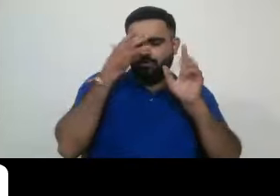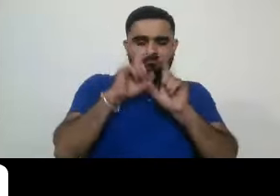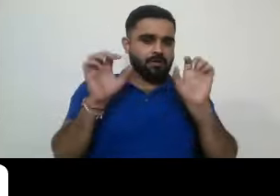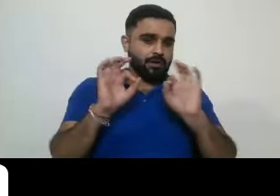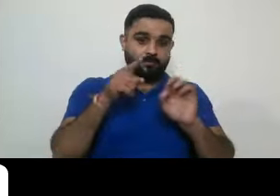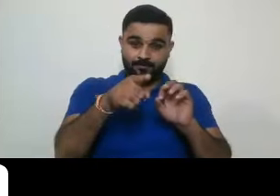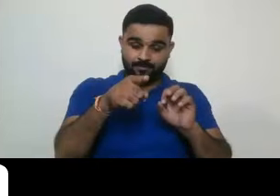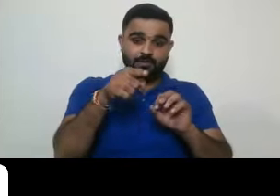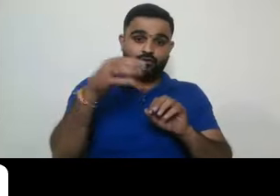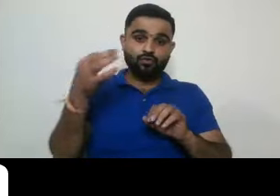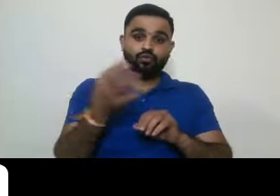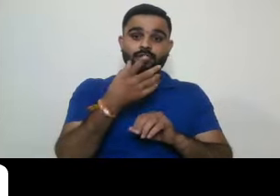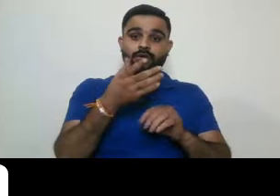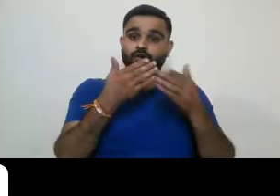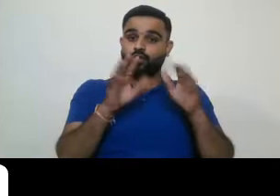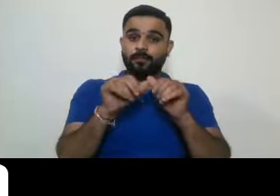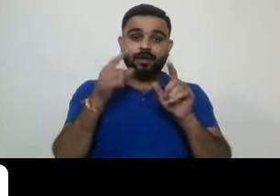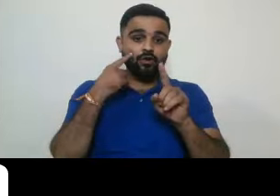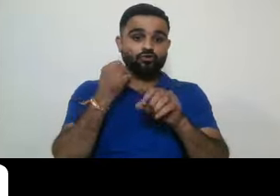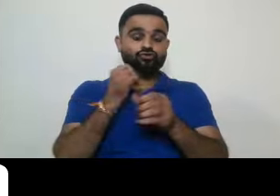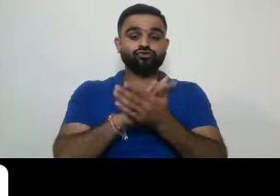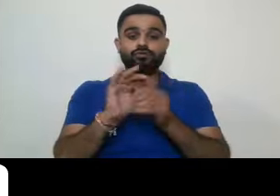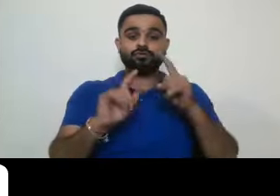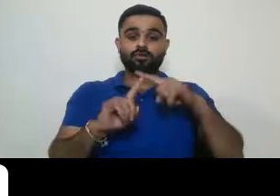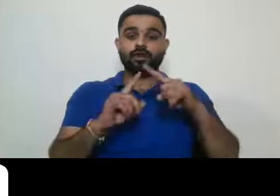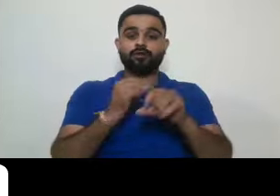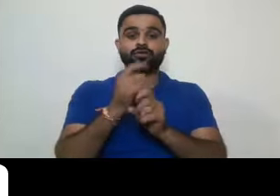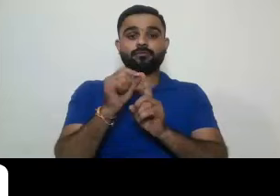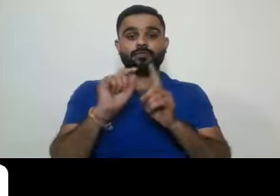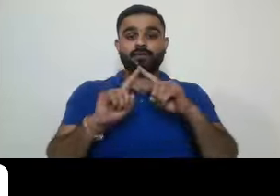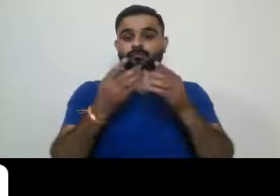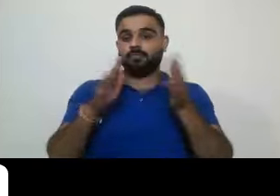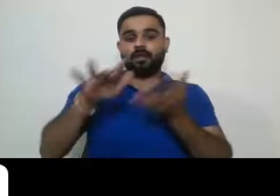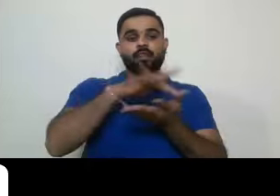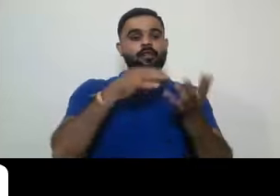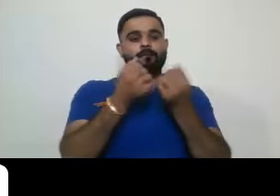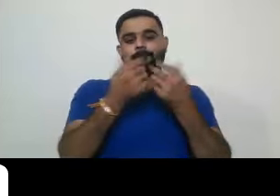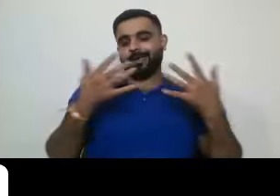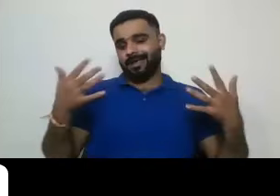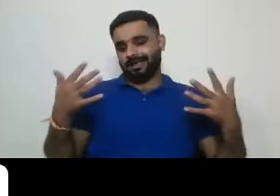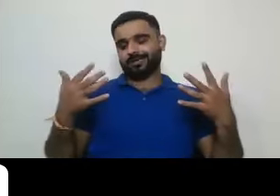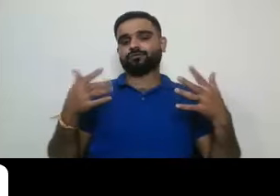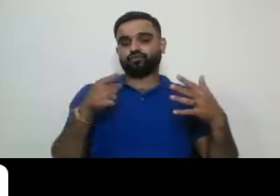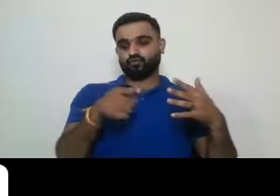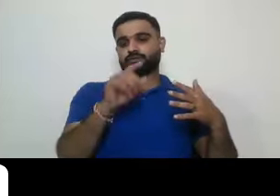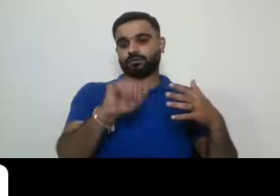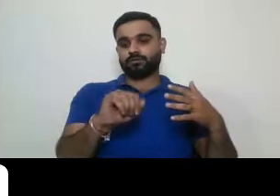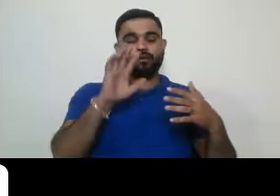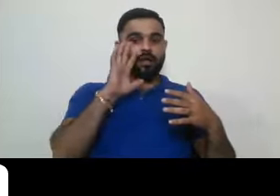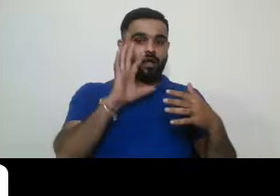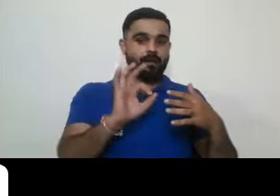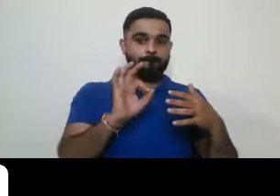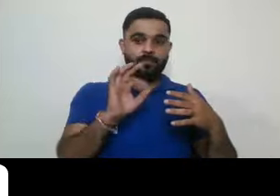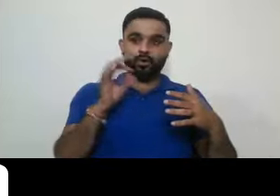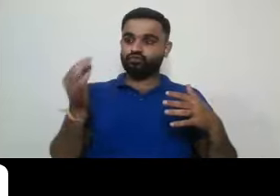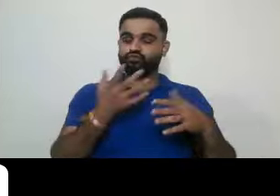this one is the OpenAI ChatGPT, because there's so many around. This is the most